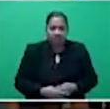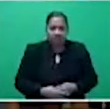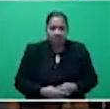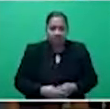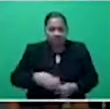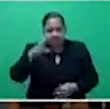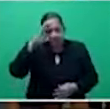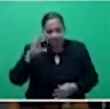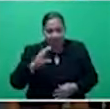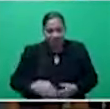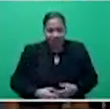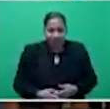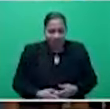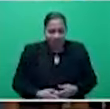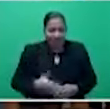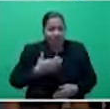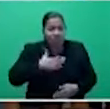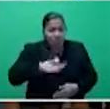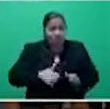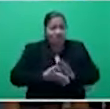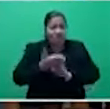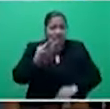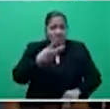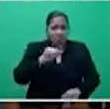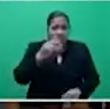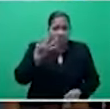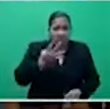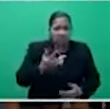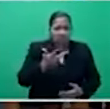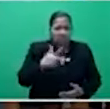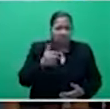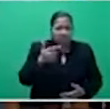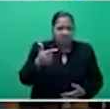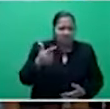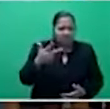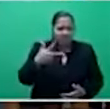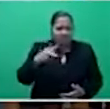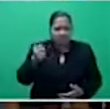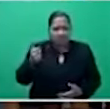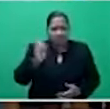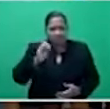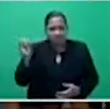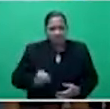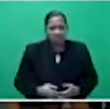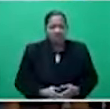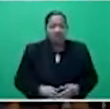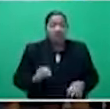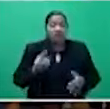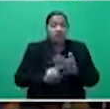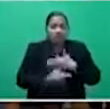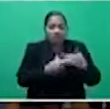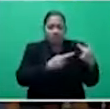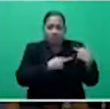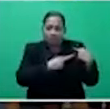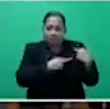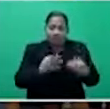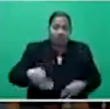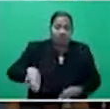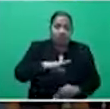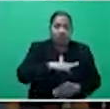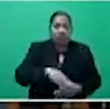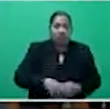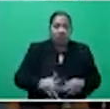We want it to be higher. In 2014, it's about in the 87 or 86%. It is therefore the responsibility of every single